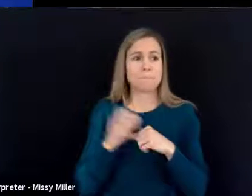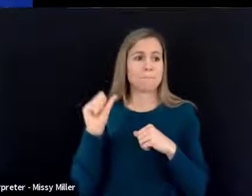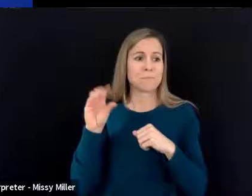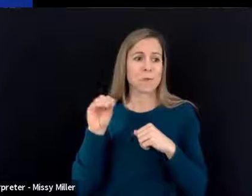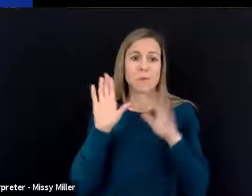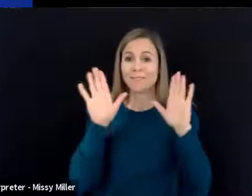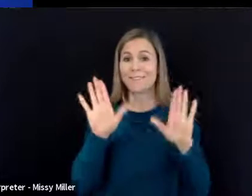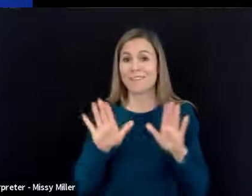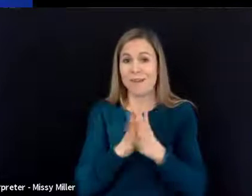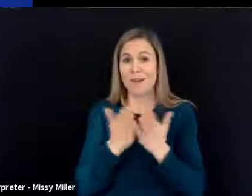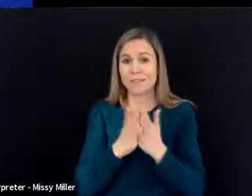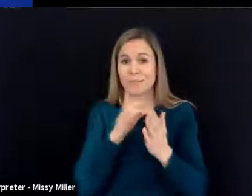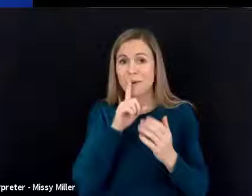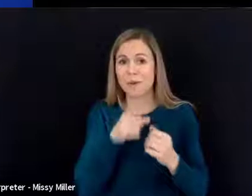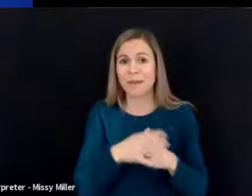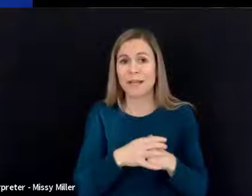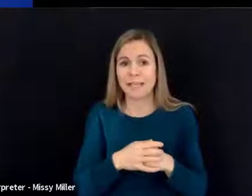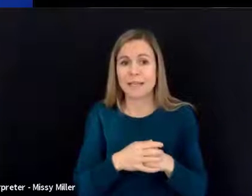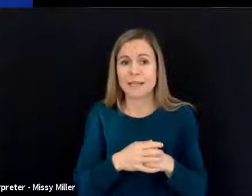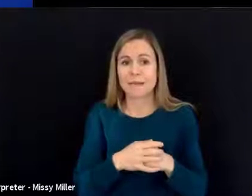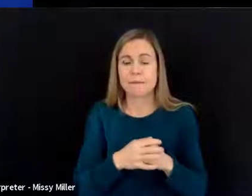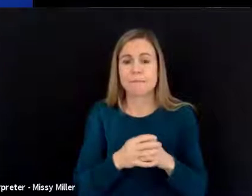bang.